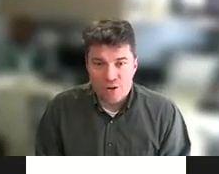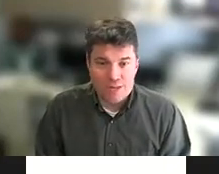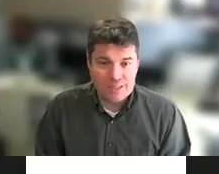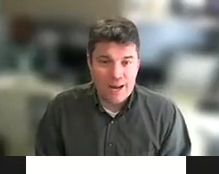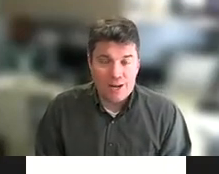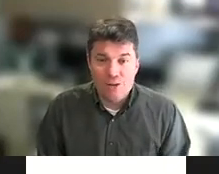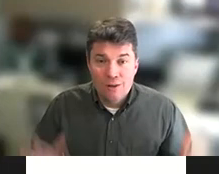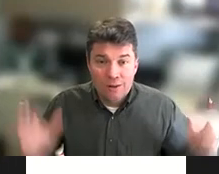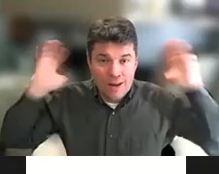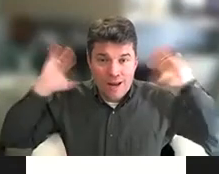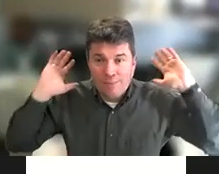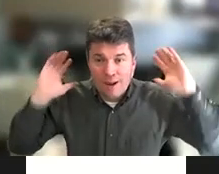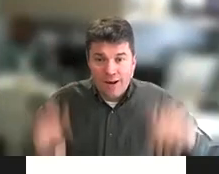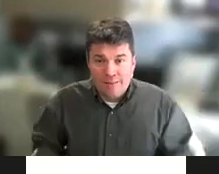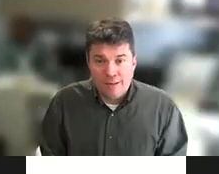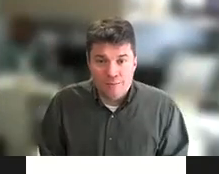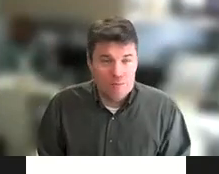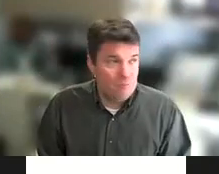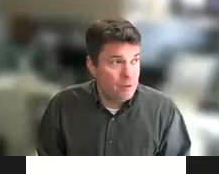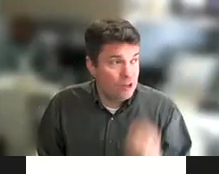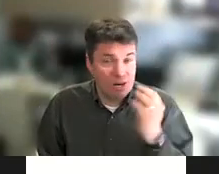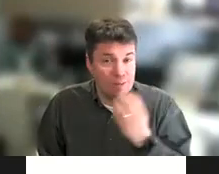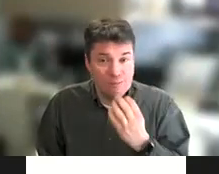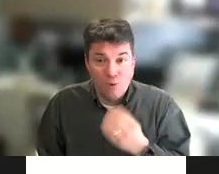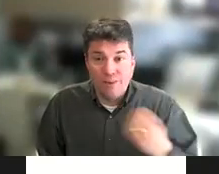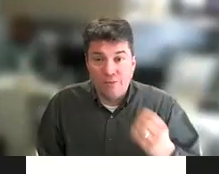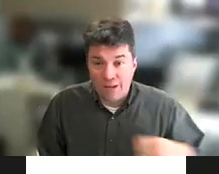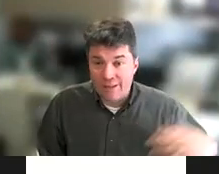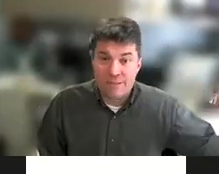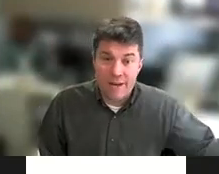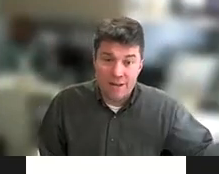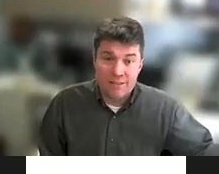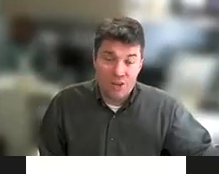maybe a beard or mustache, the light behind them, maybe their lips